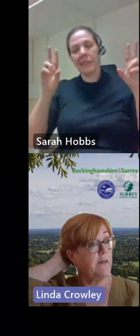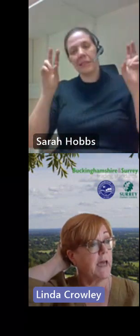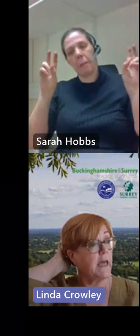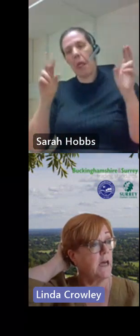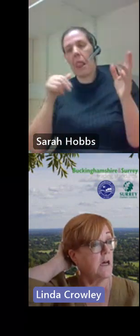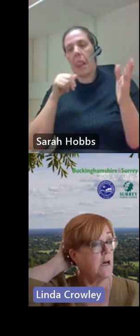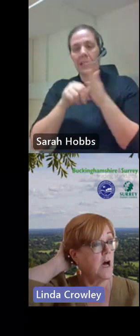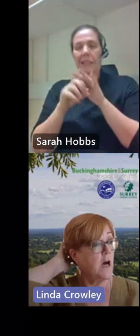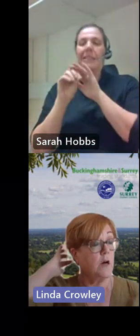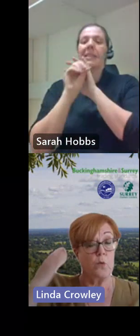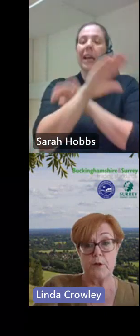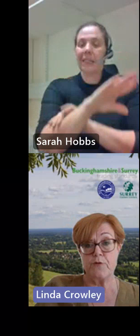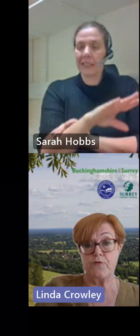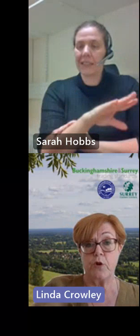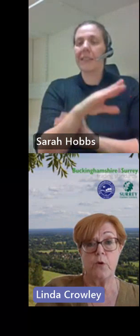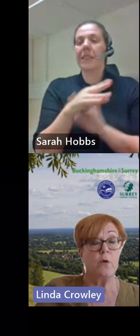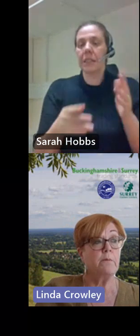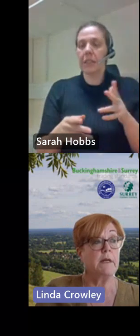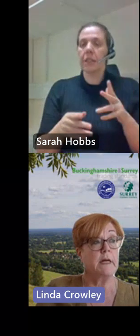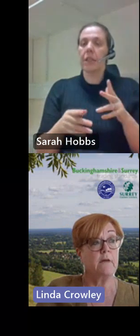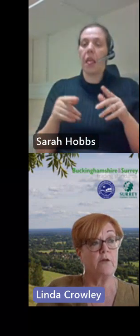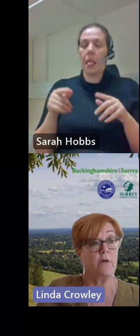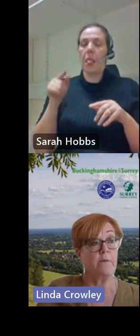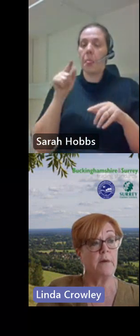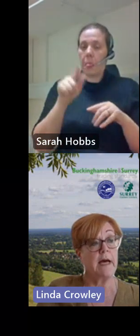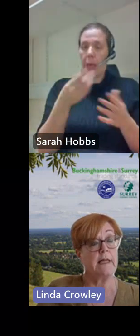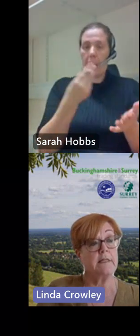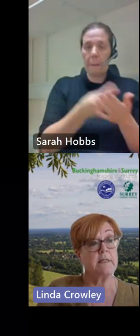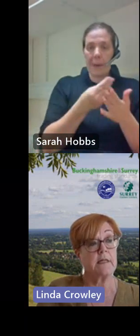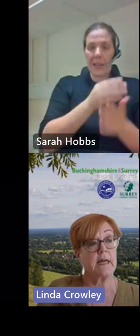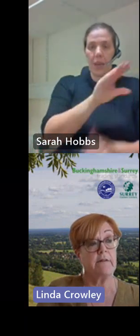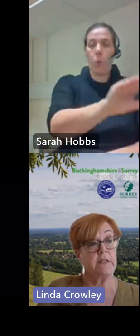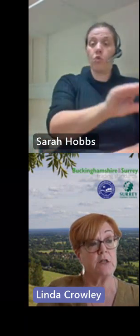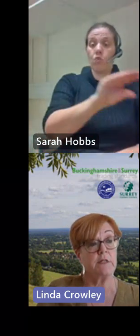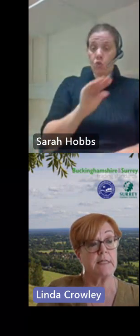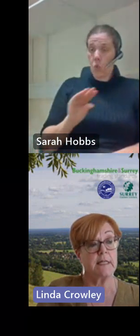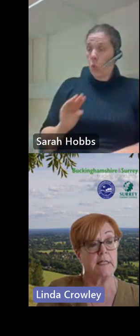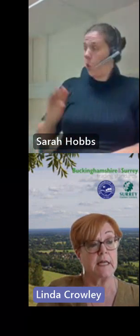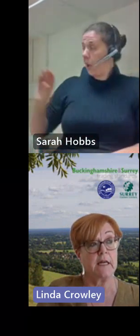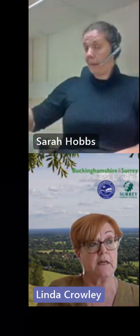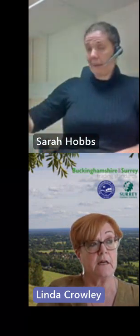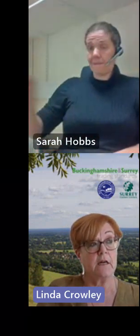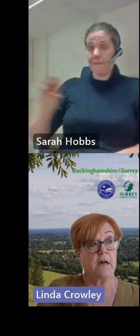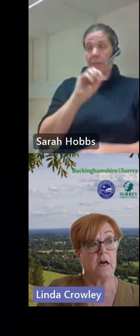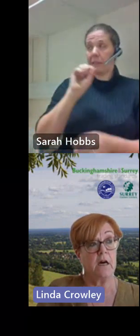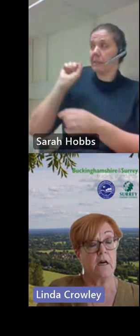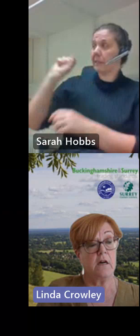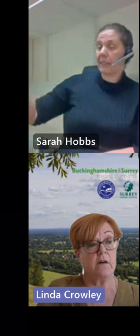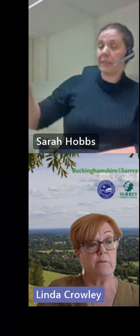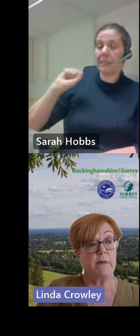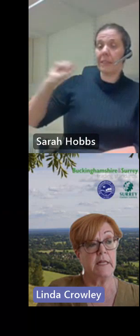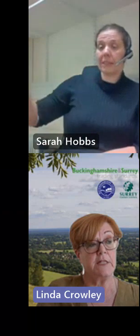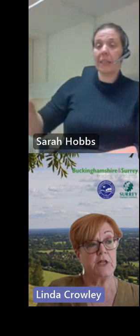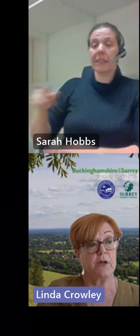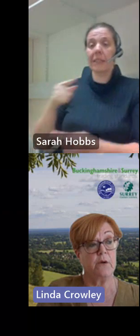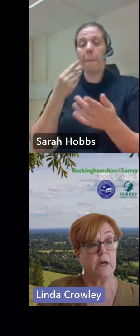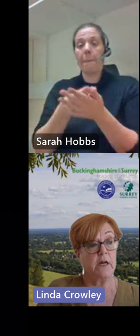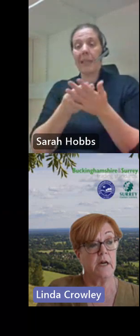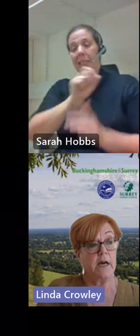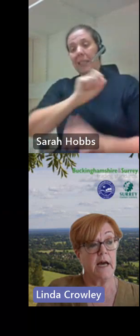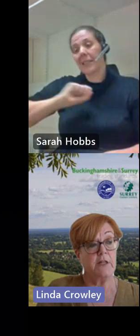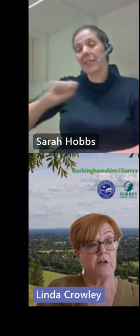and that they withdrew money from and carried on sending money